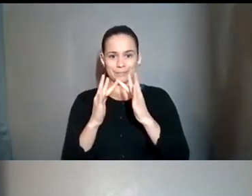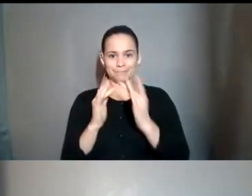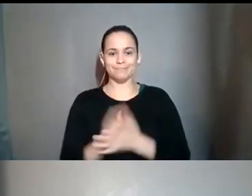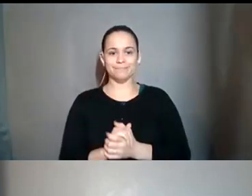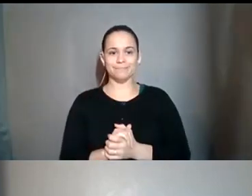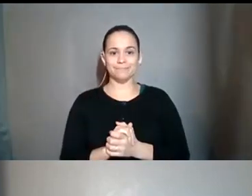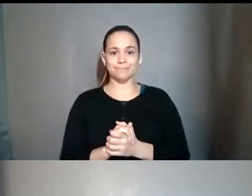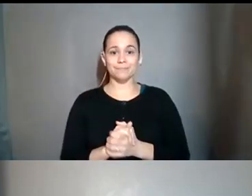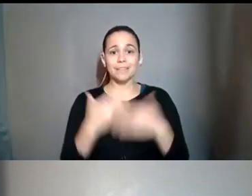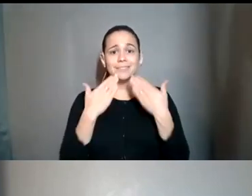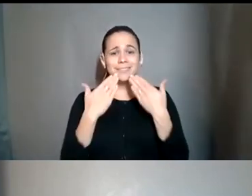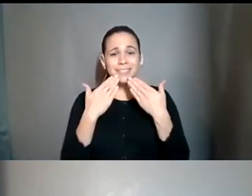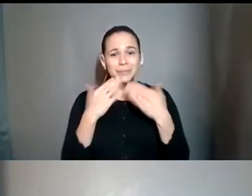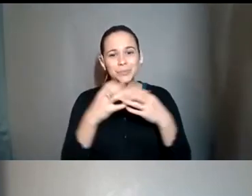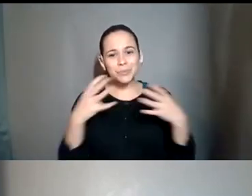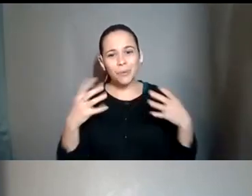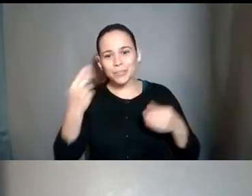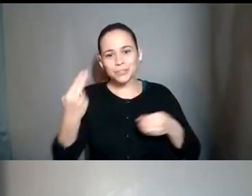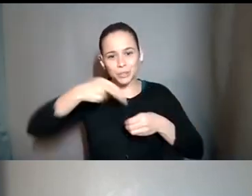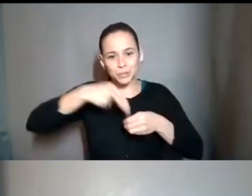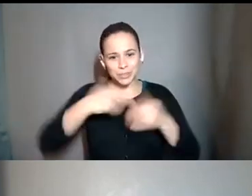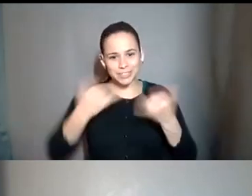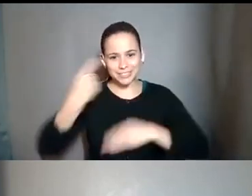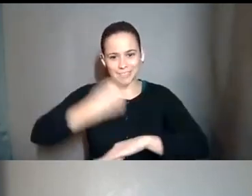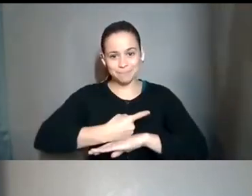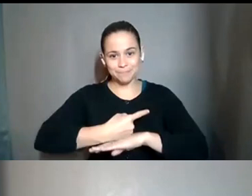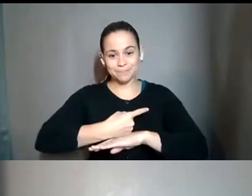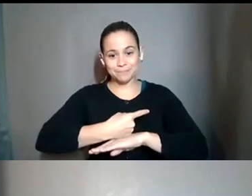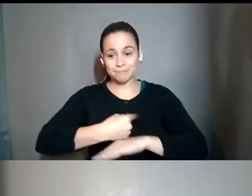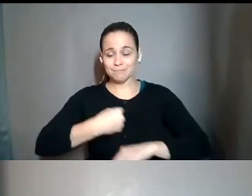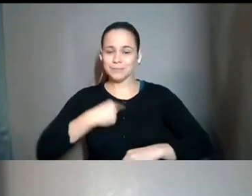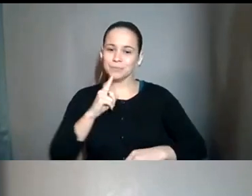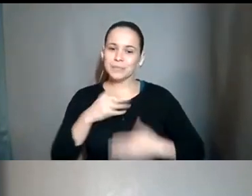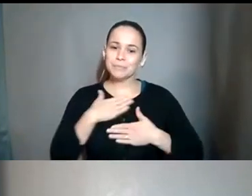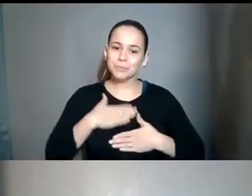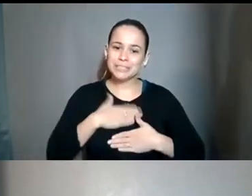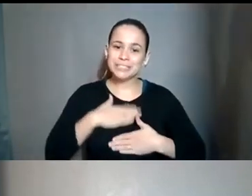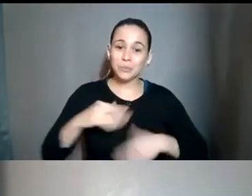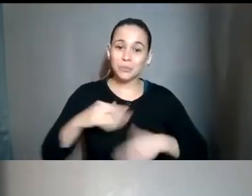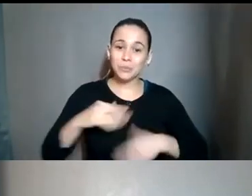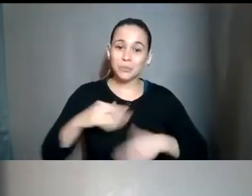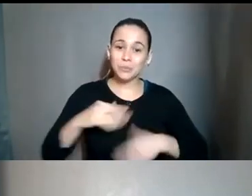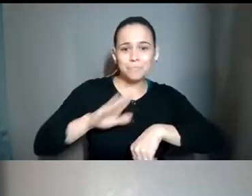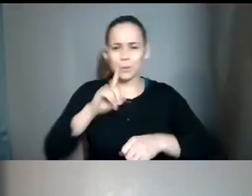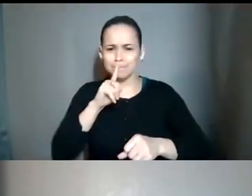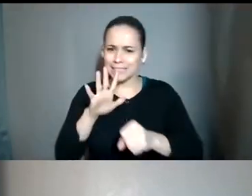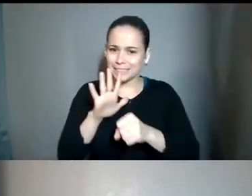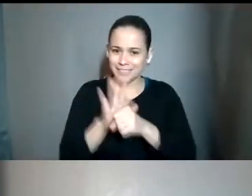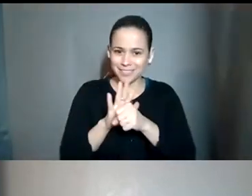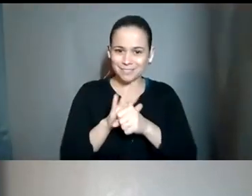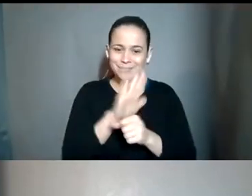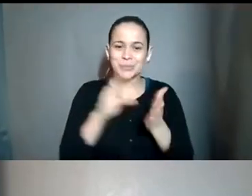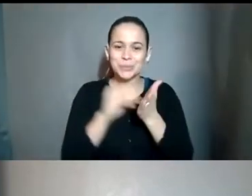Thank you so much for joining us today. We appreciate your time and your dedication to your students'